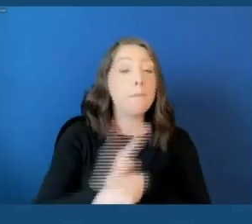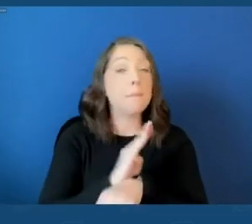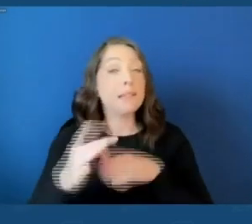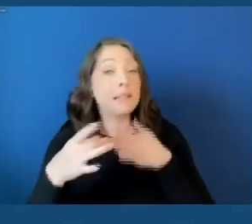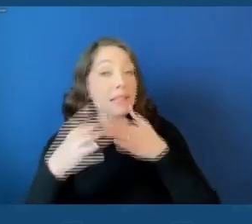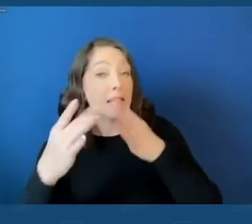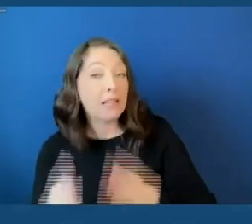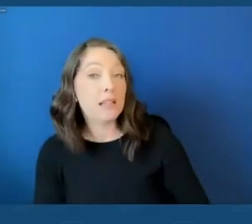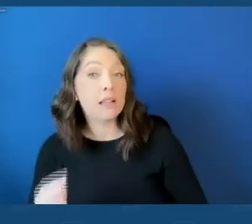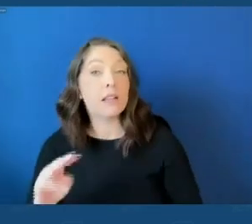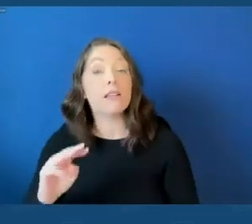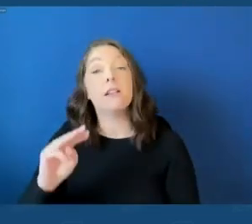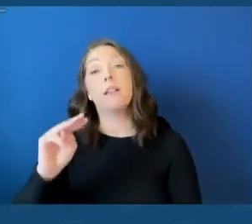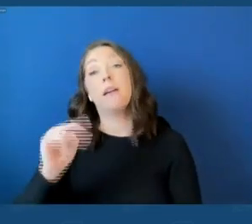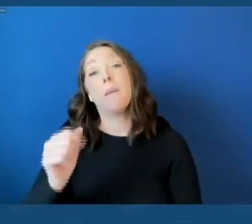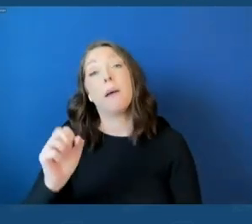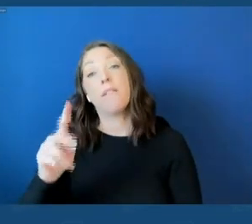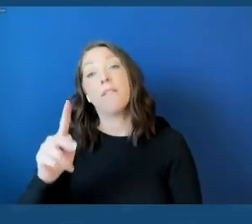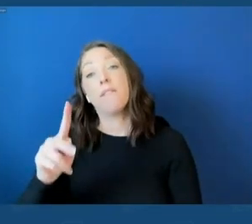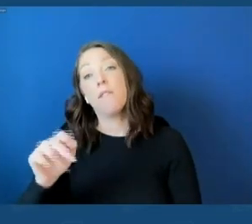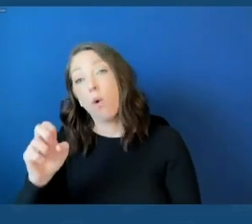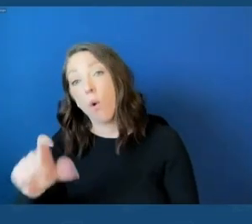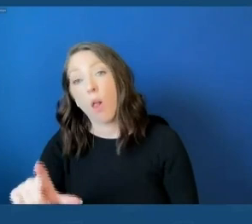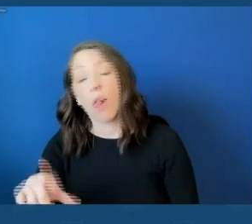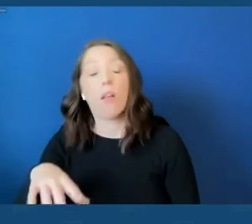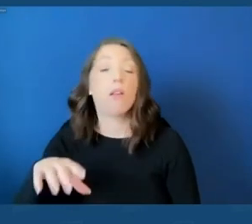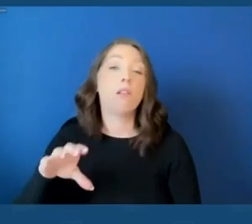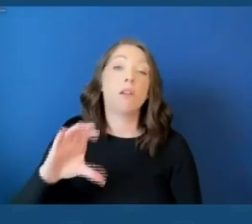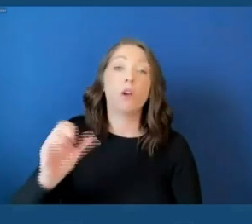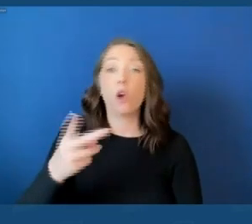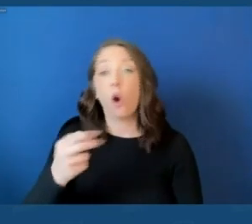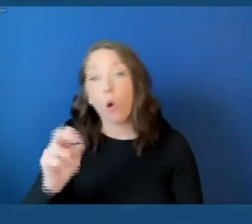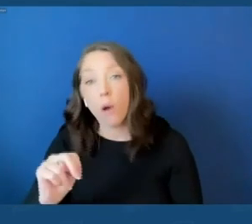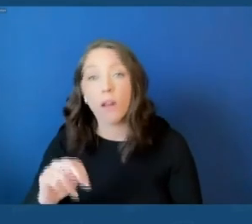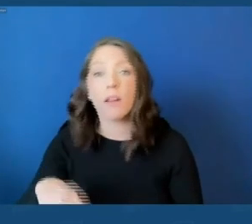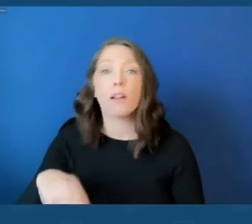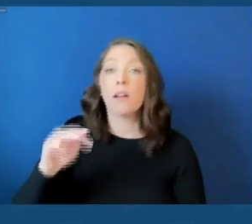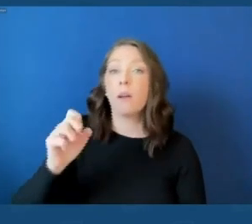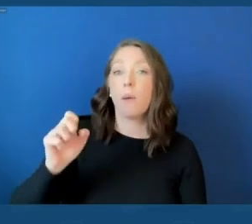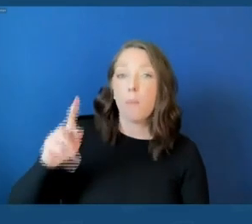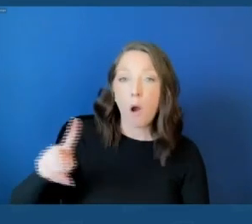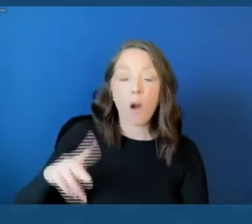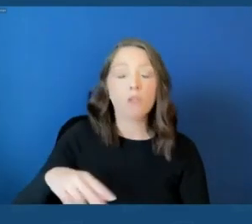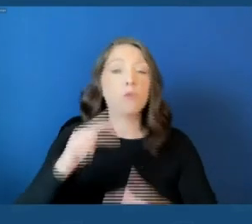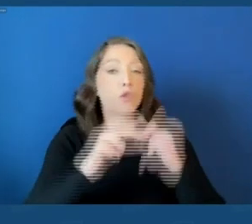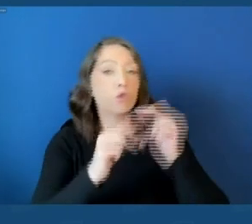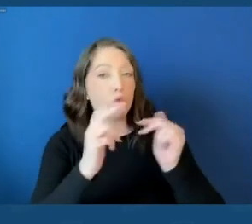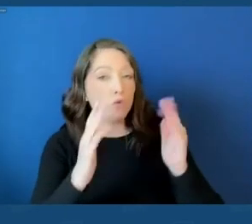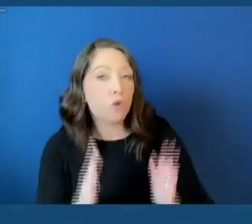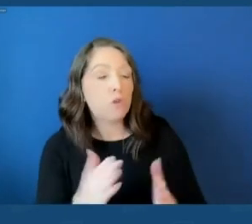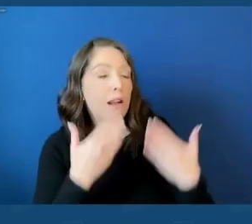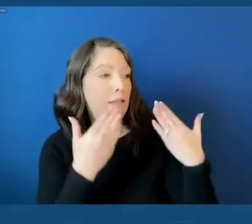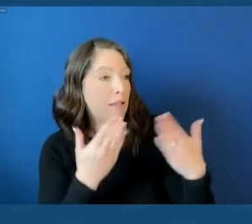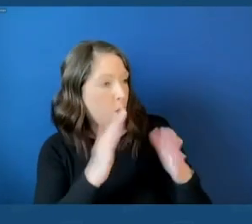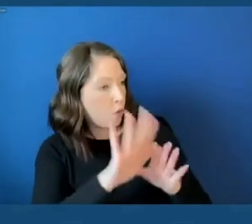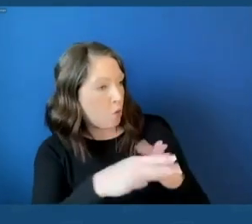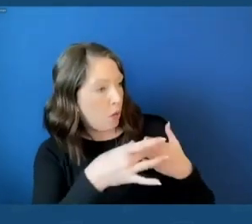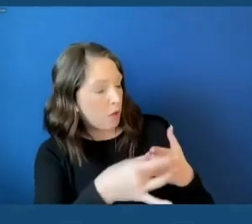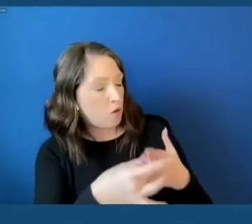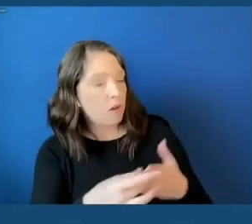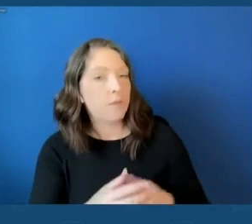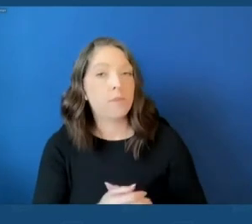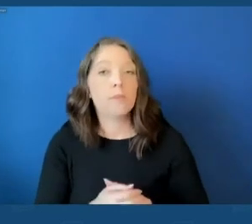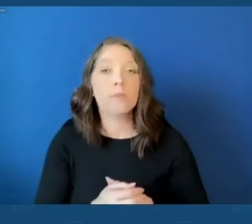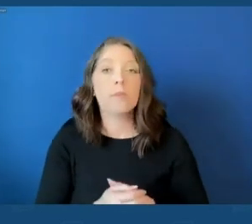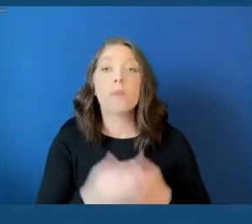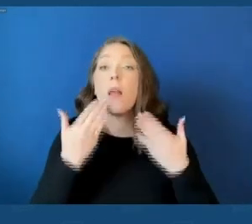Kyle Strober, Matt Cohen, Mark Herbst, leading our contractors. Thank you for your leadership. I want to thank Suffolk County's